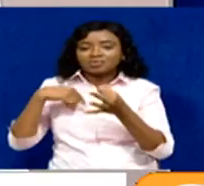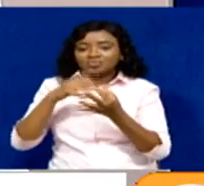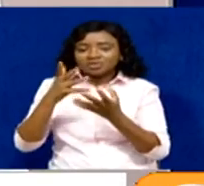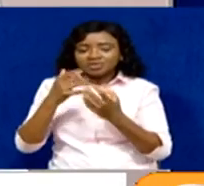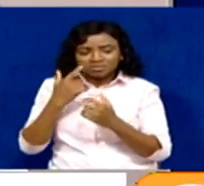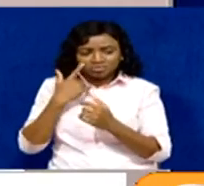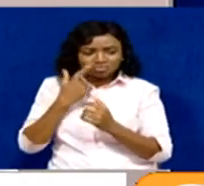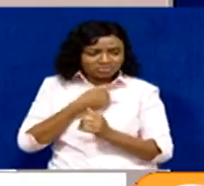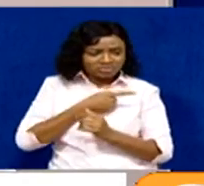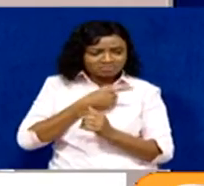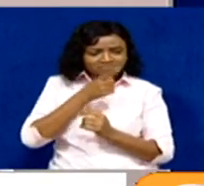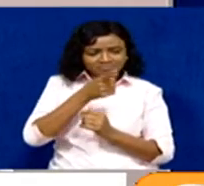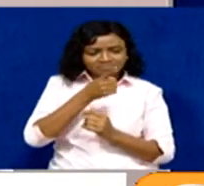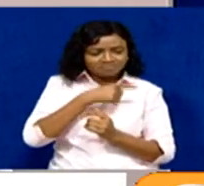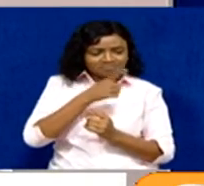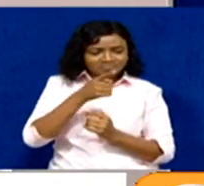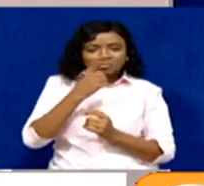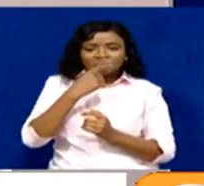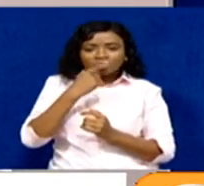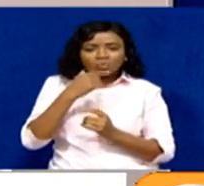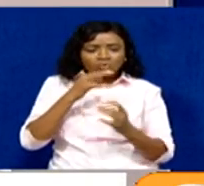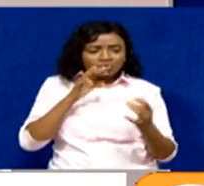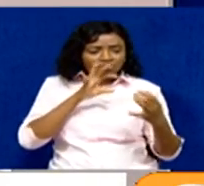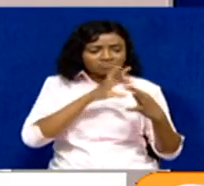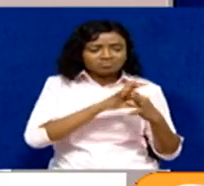an alliance, yeah, that